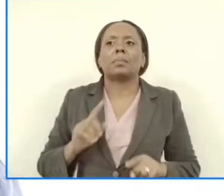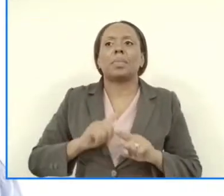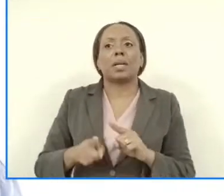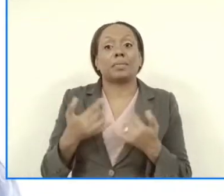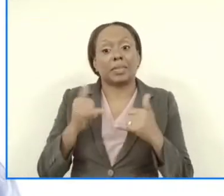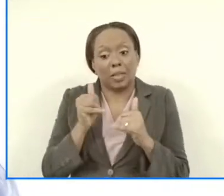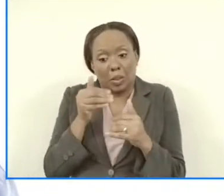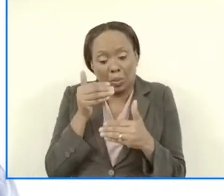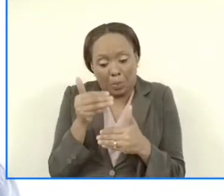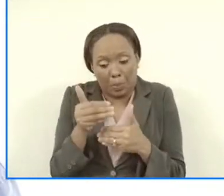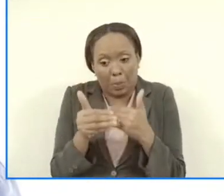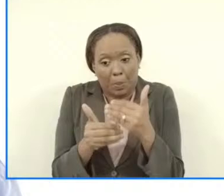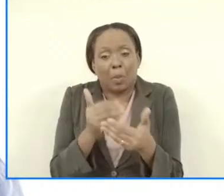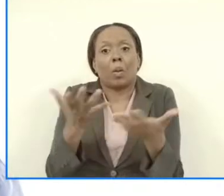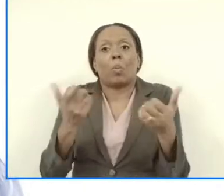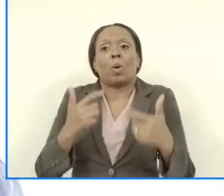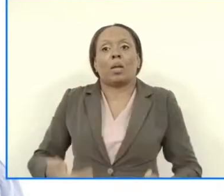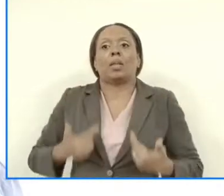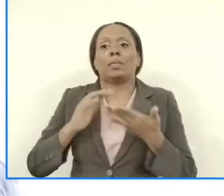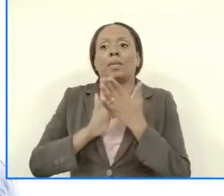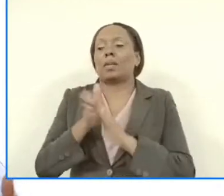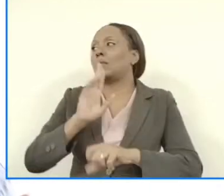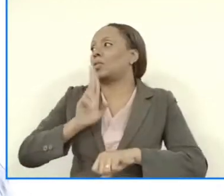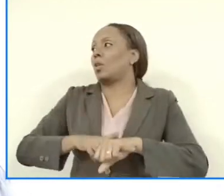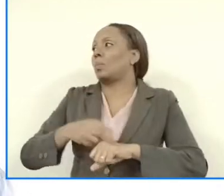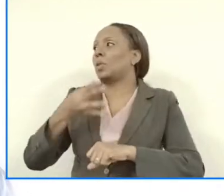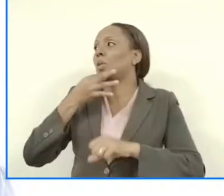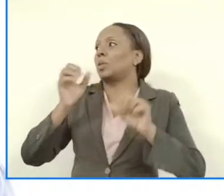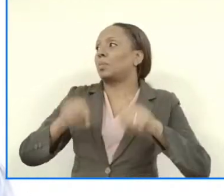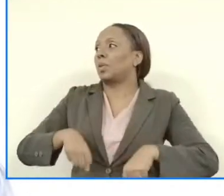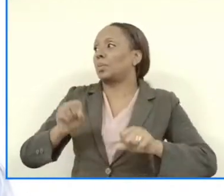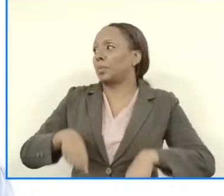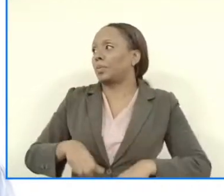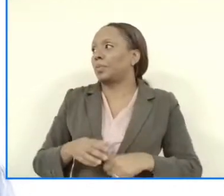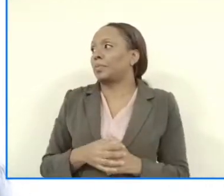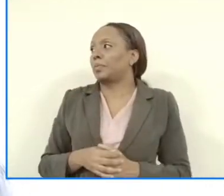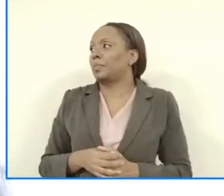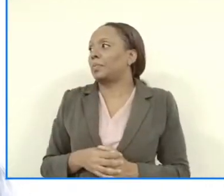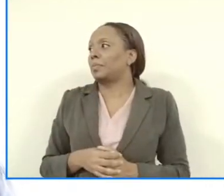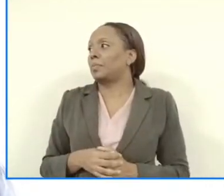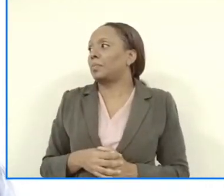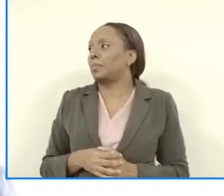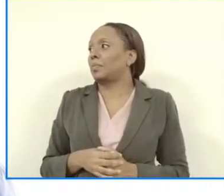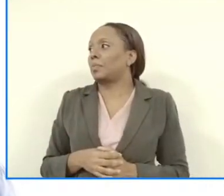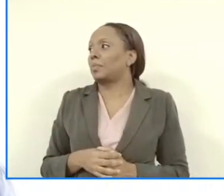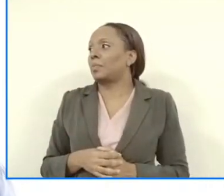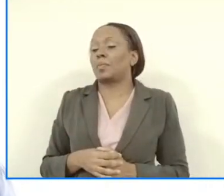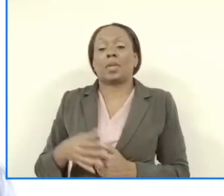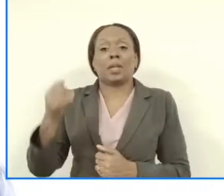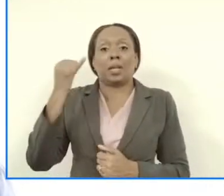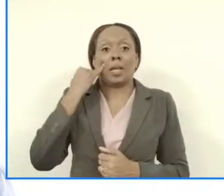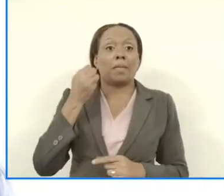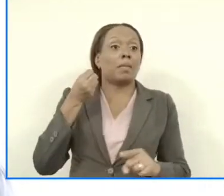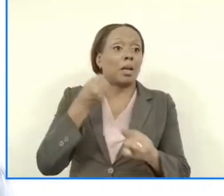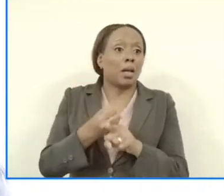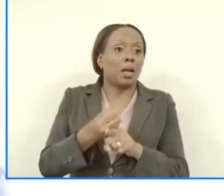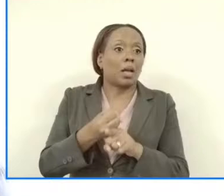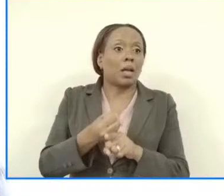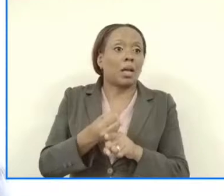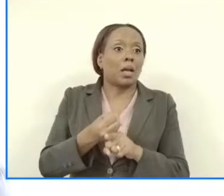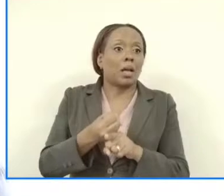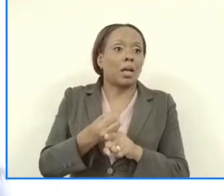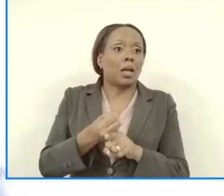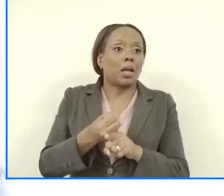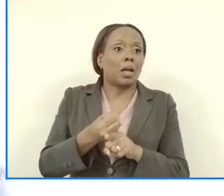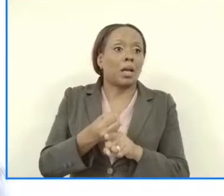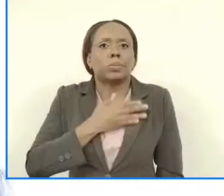trying to get things back to normal as quickly as possible. So, Barbados, if you were affected, we feel you. We feel